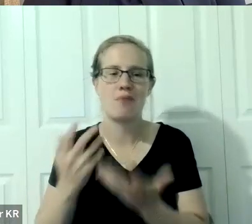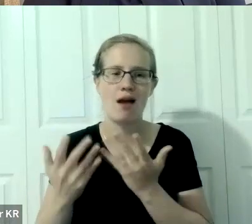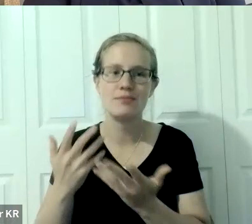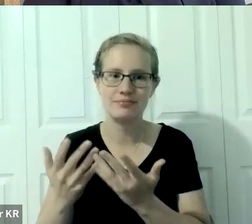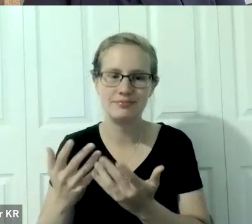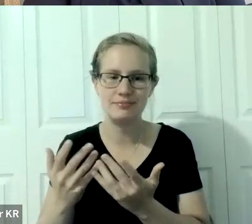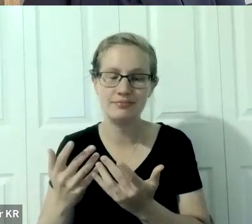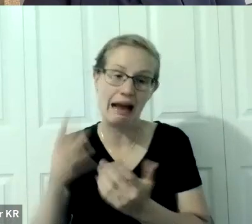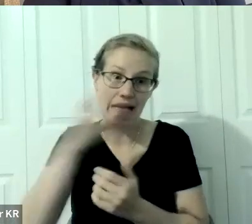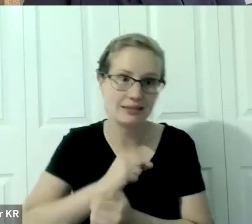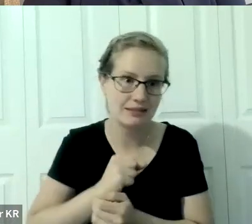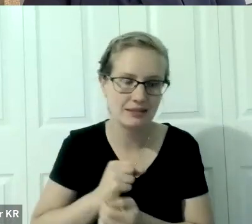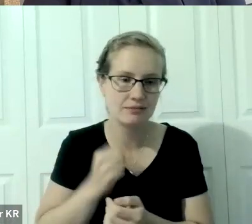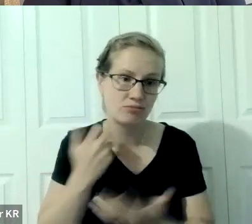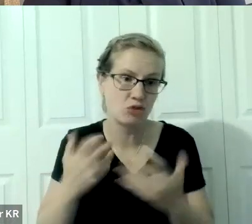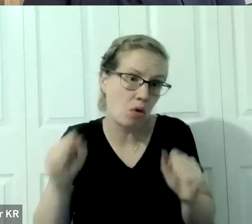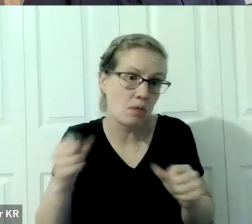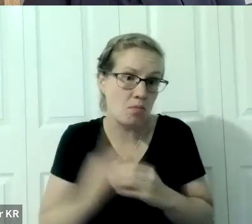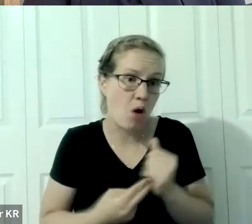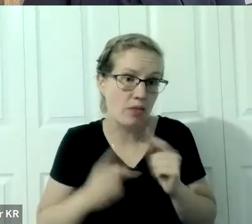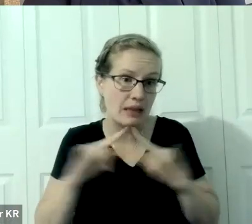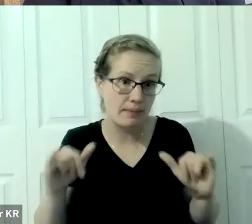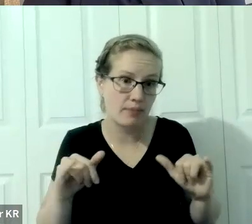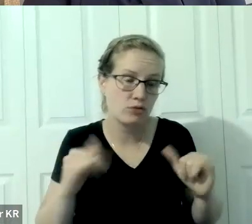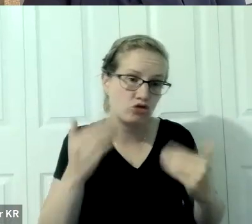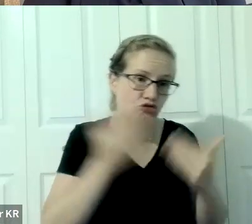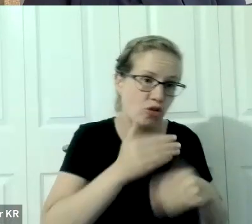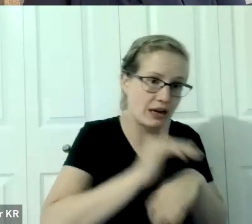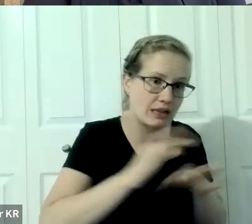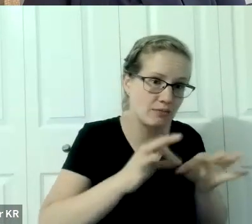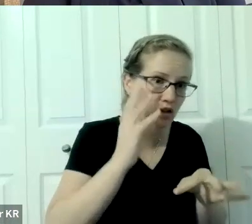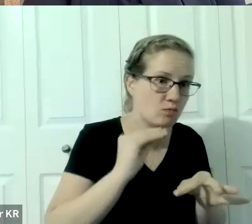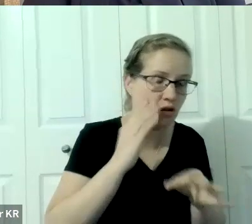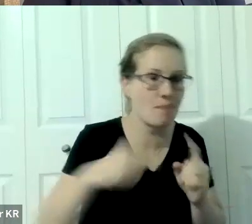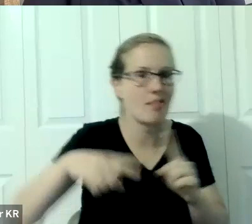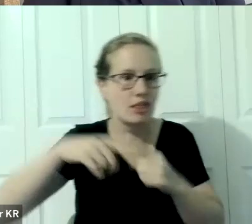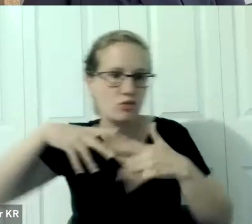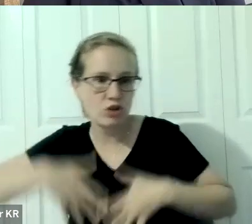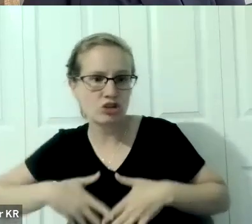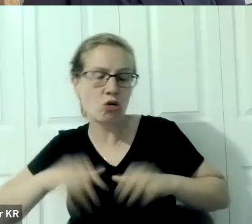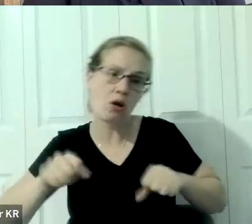know, I suppose you could have both at the same time, a dark night spiritual experience and a depression.